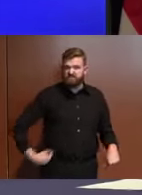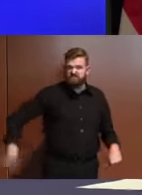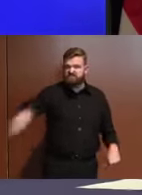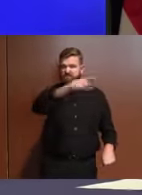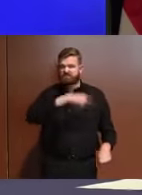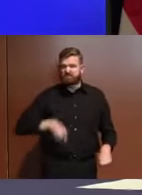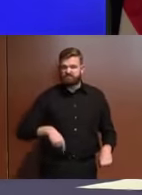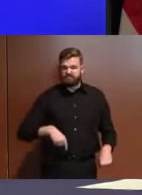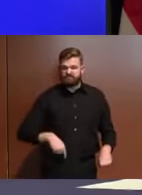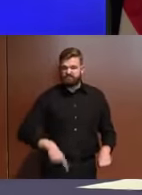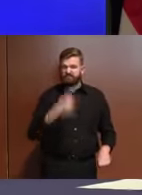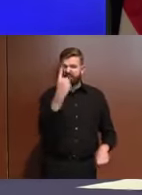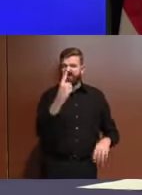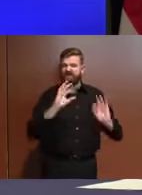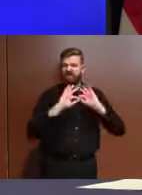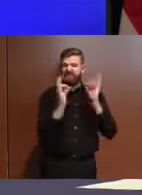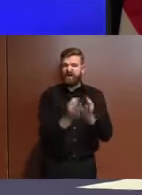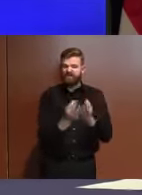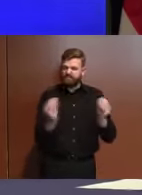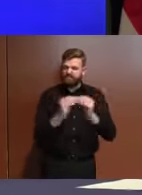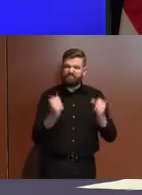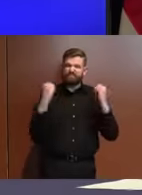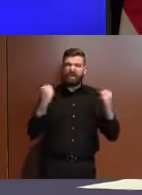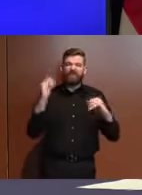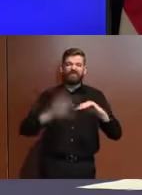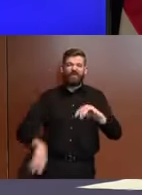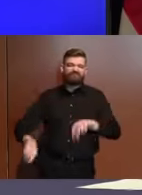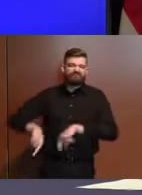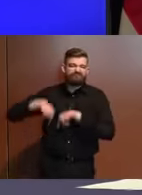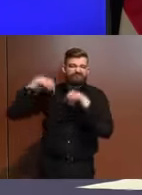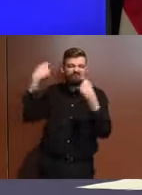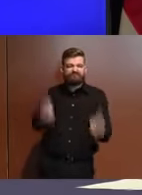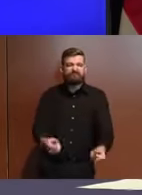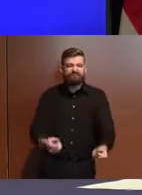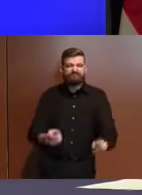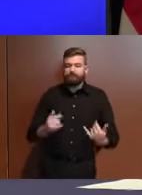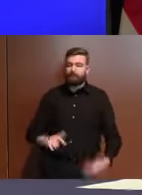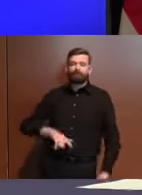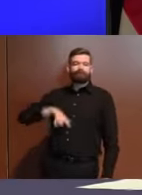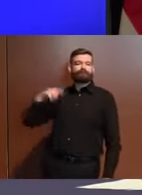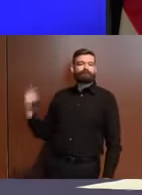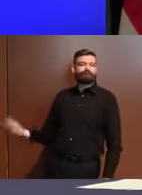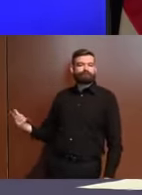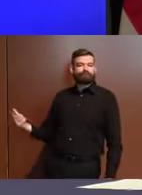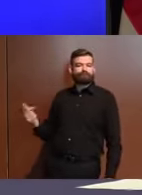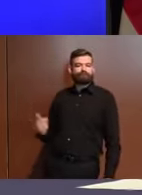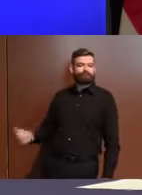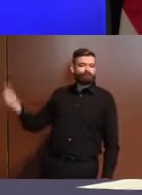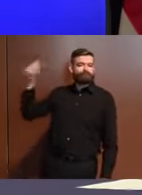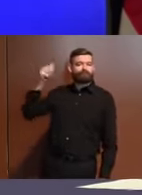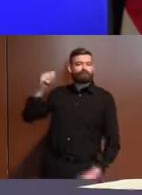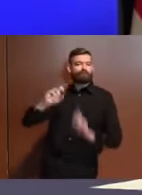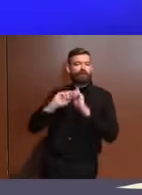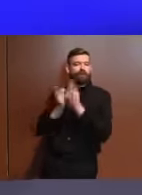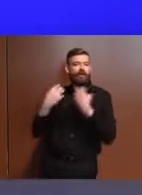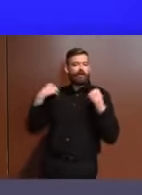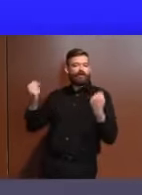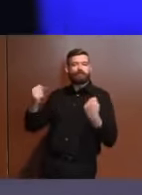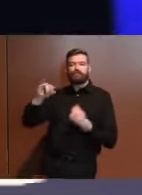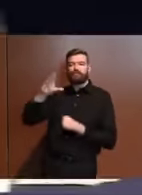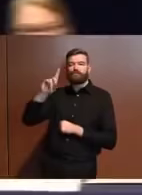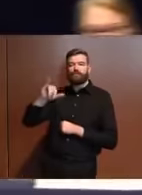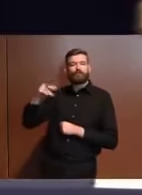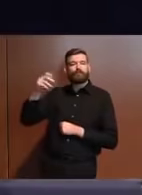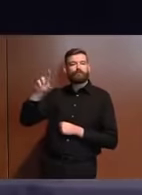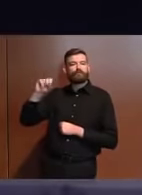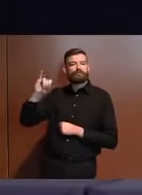before. With that, please help me welcome the woman who needs no introduction, the Commissioner of the Department of Health, Judy Persichilli. Thank you,